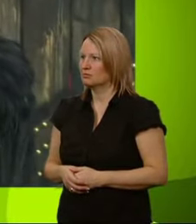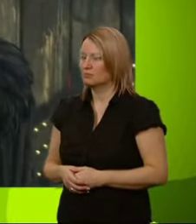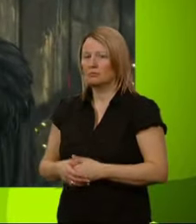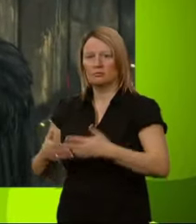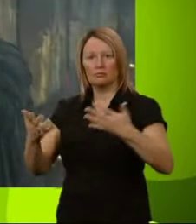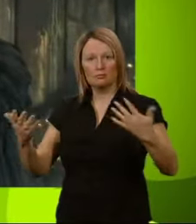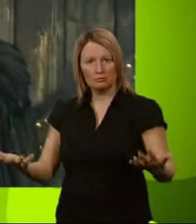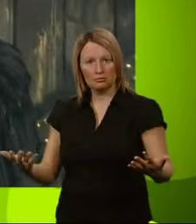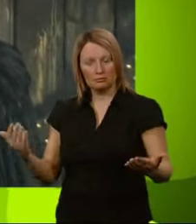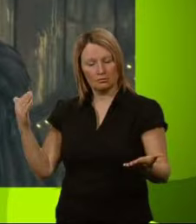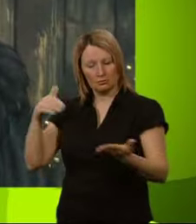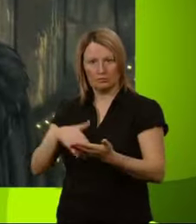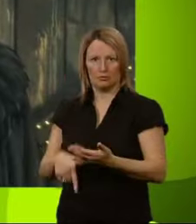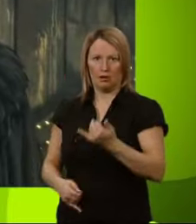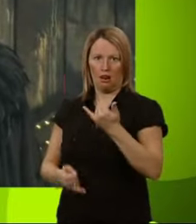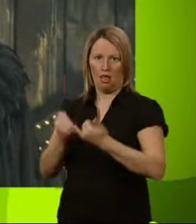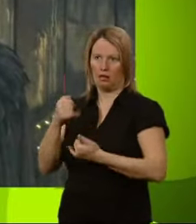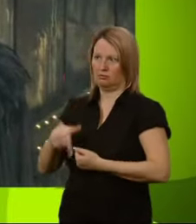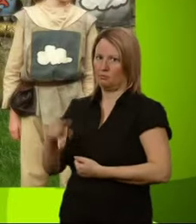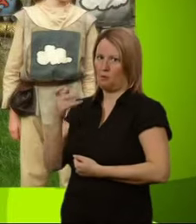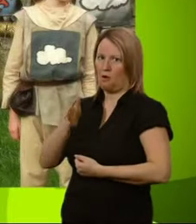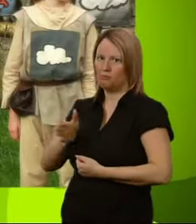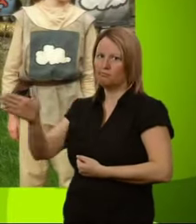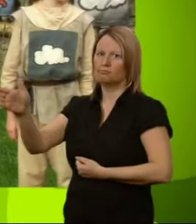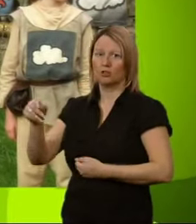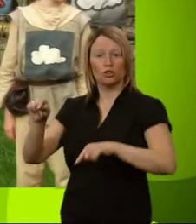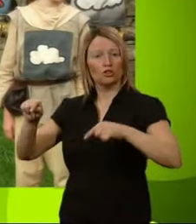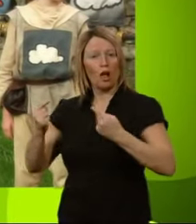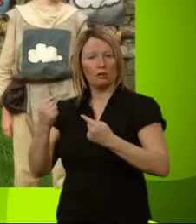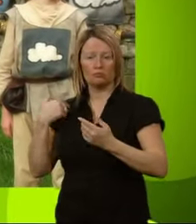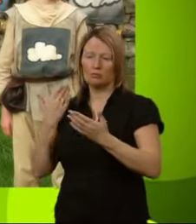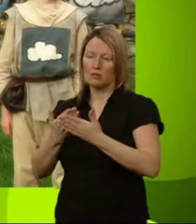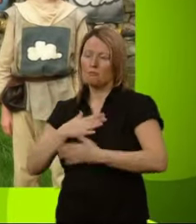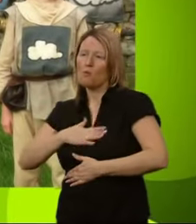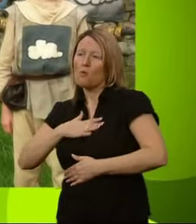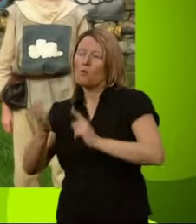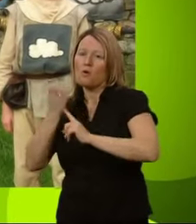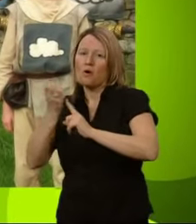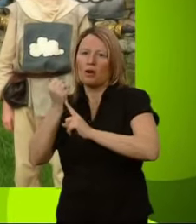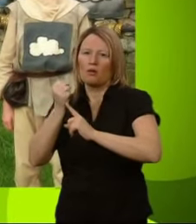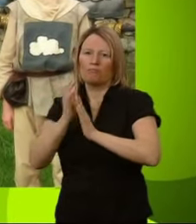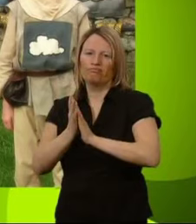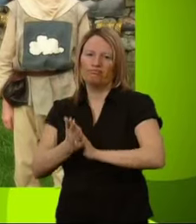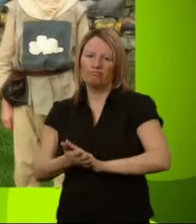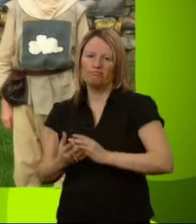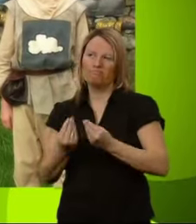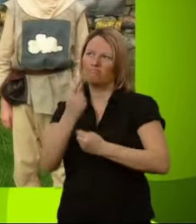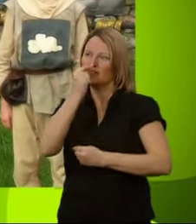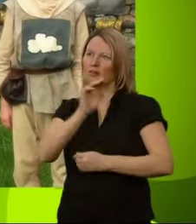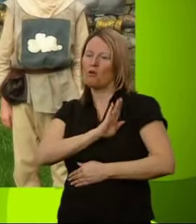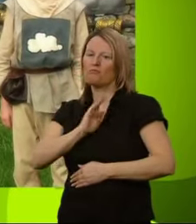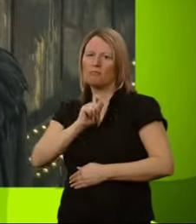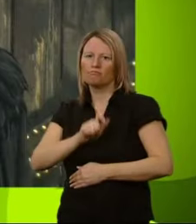And so our quest brings us to this place once more, a challenge that has crushed the aspirations of many potential